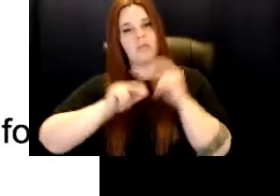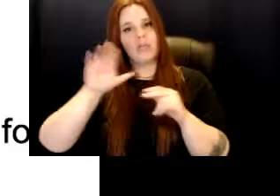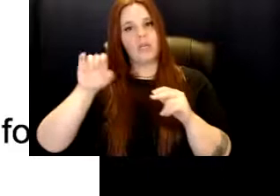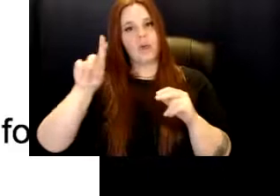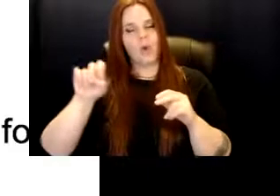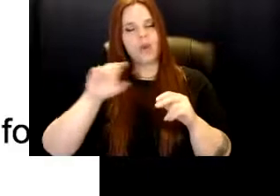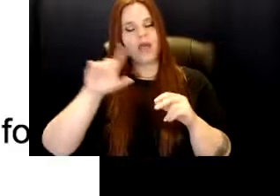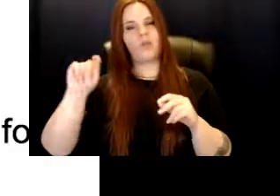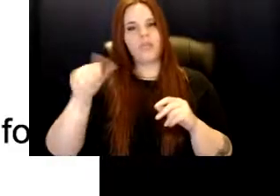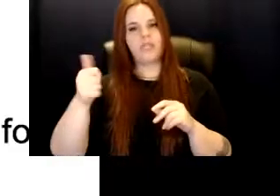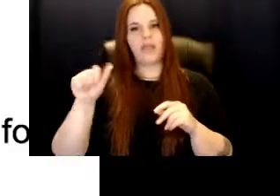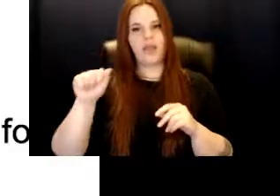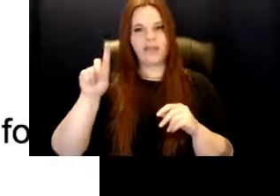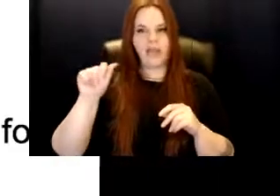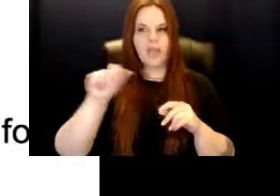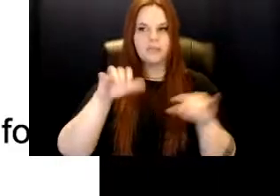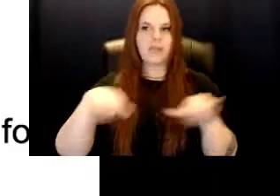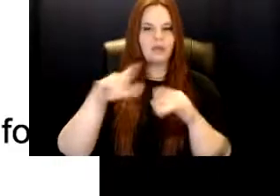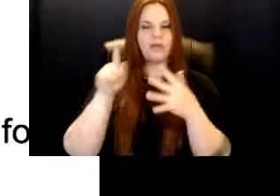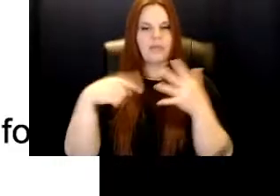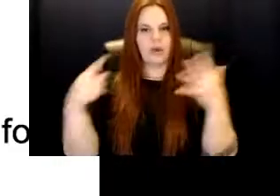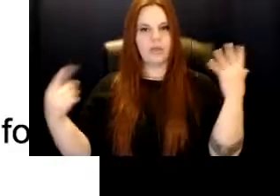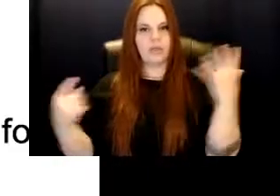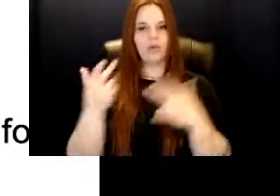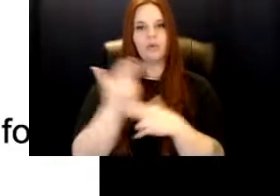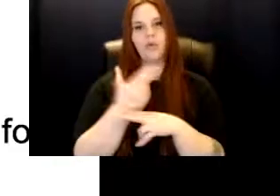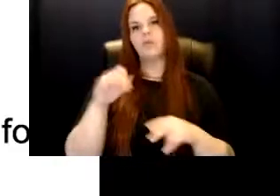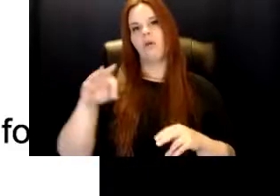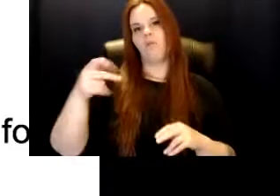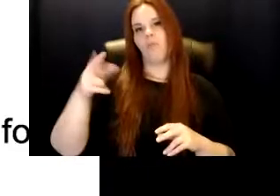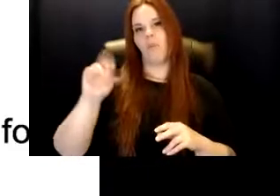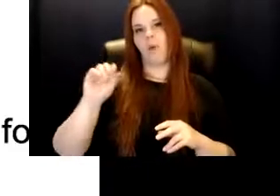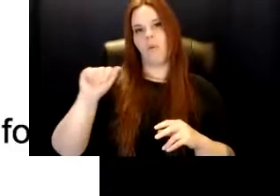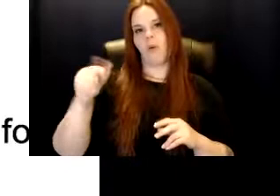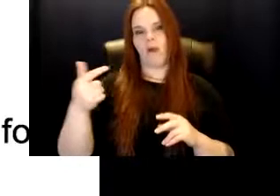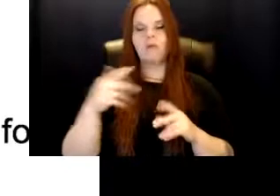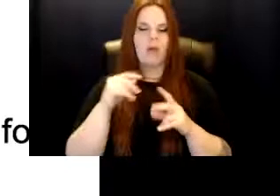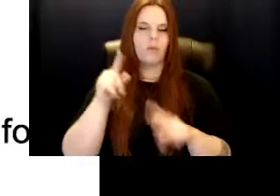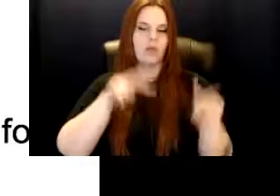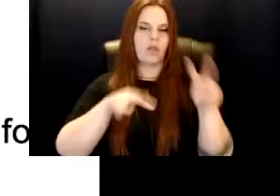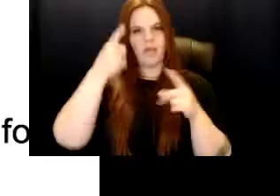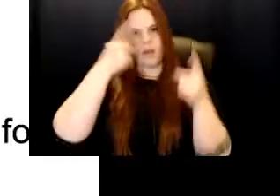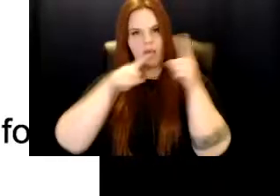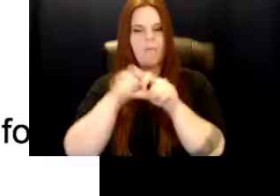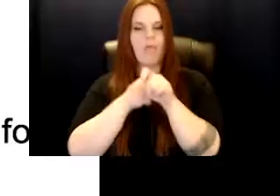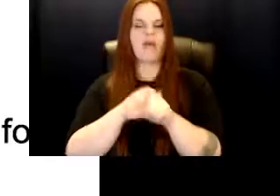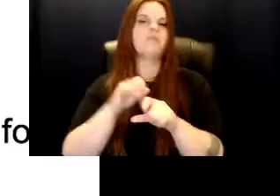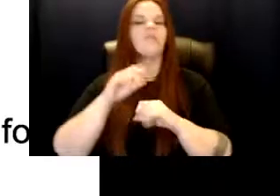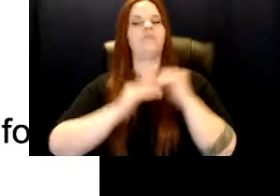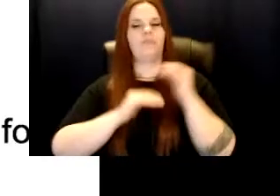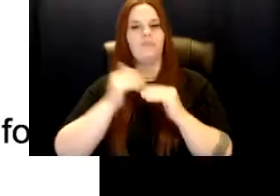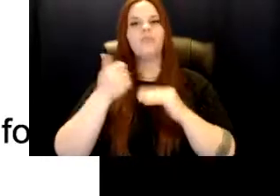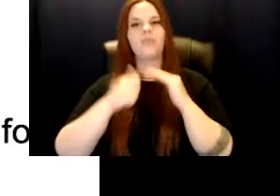ADA standards, et cetera, use of PROAG. And we looked at compliance of facilities under the built environment,